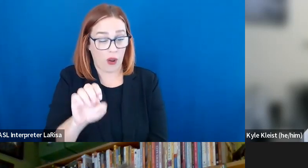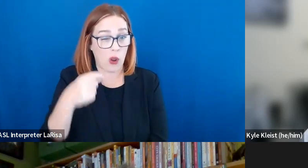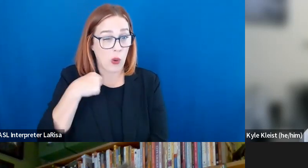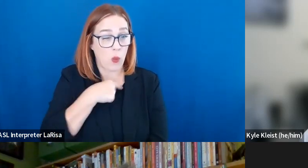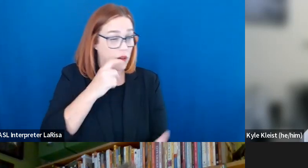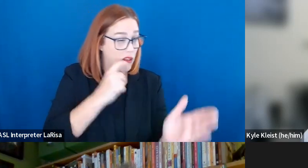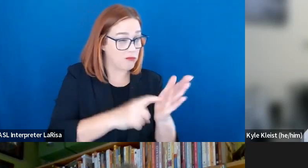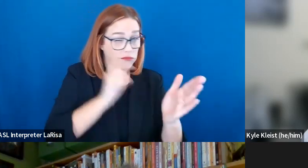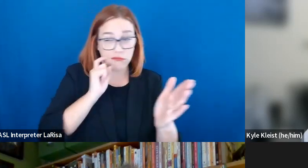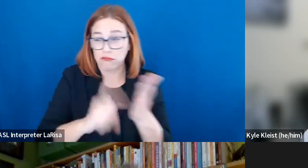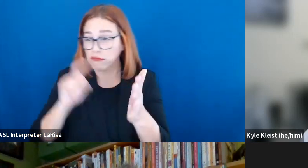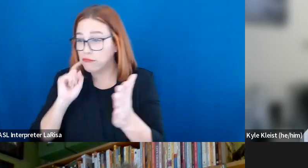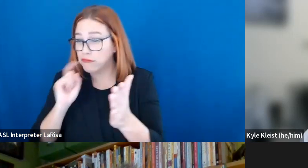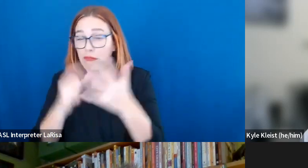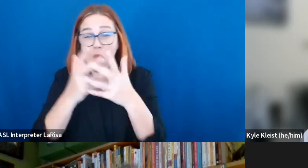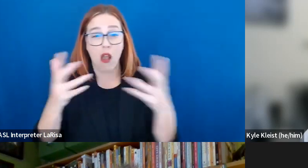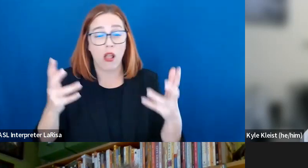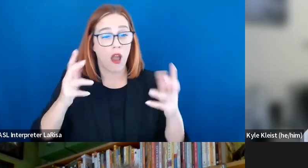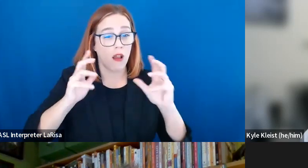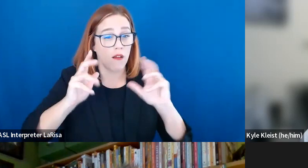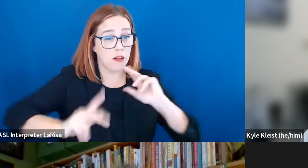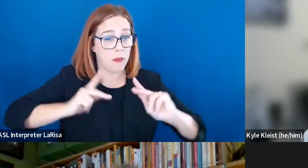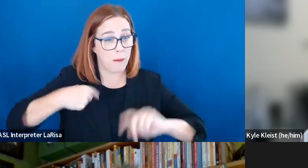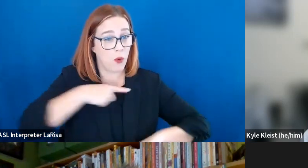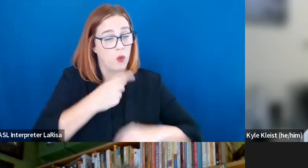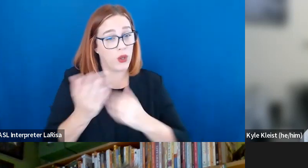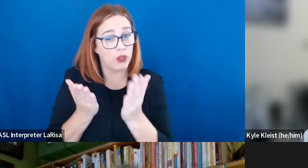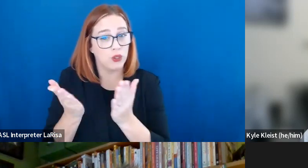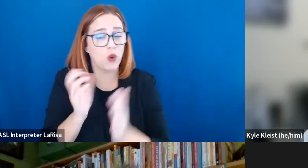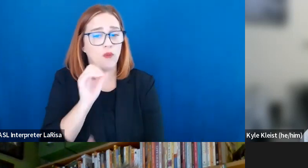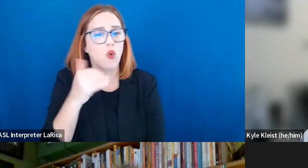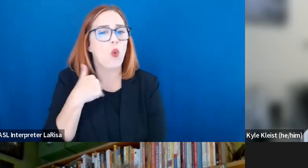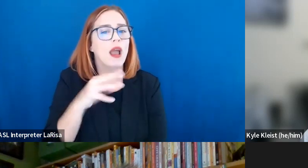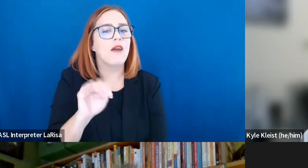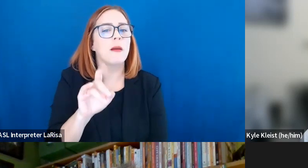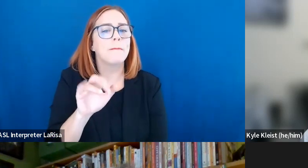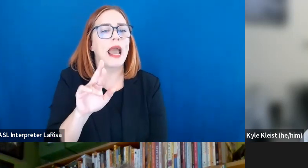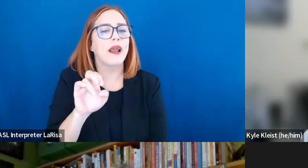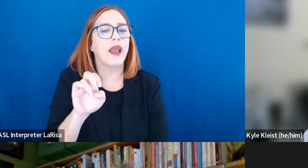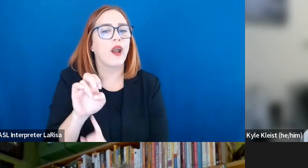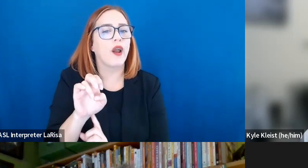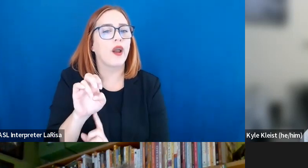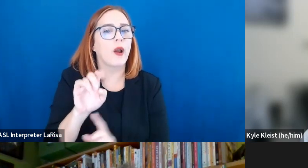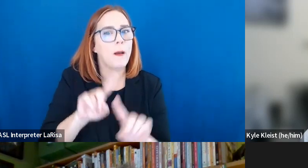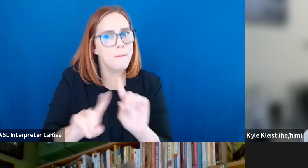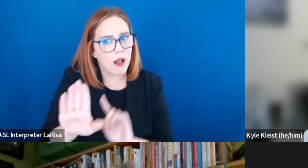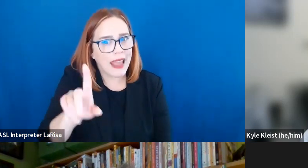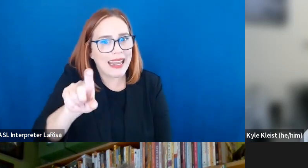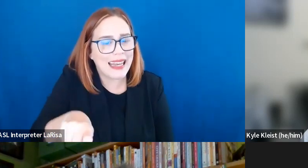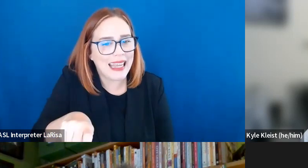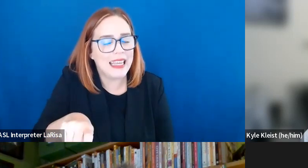of our consumers don't have Medicare, are in need of it, just because they're not familiar with